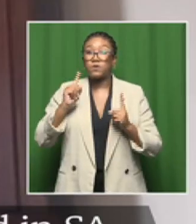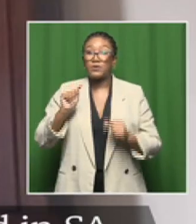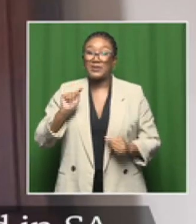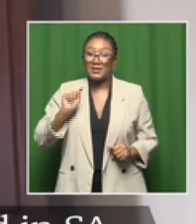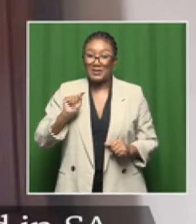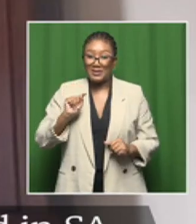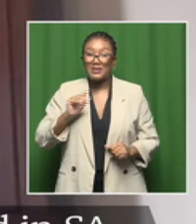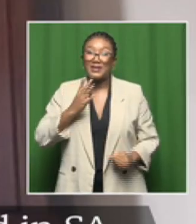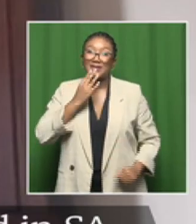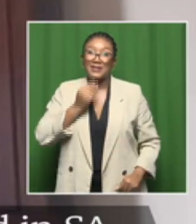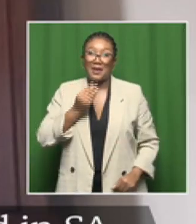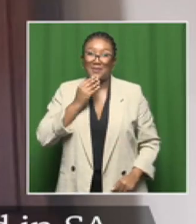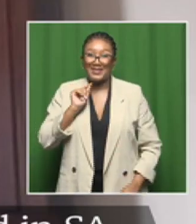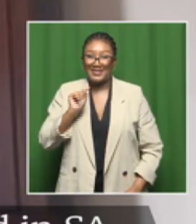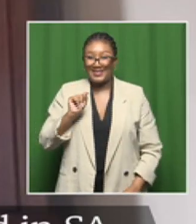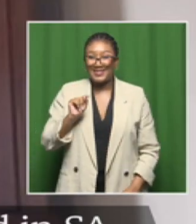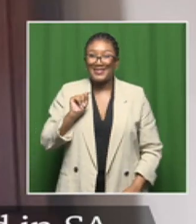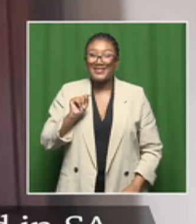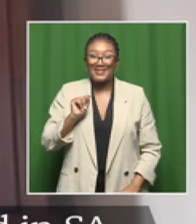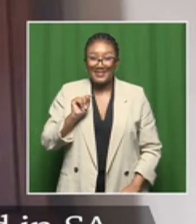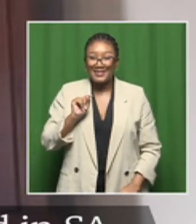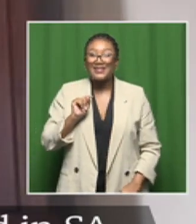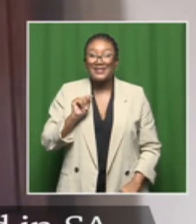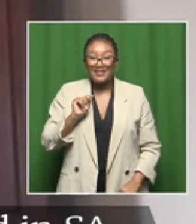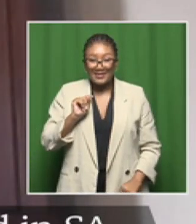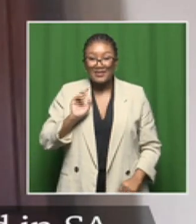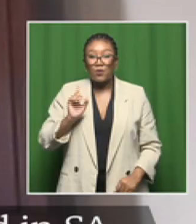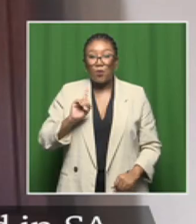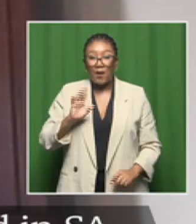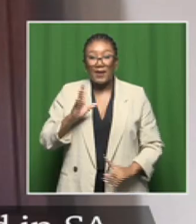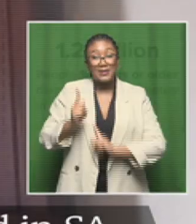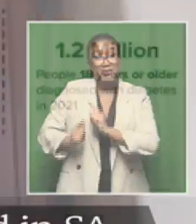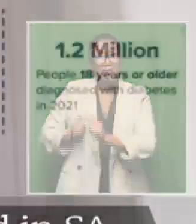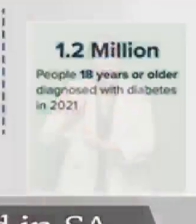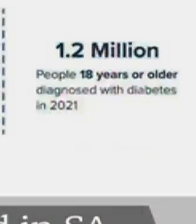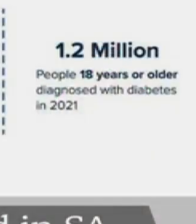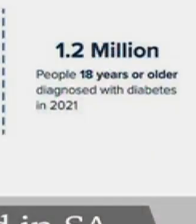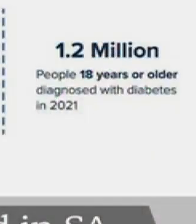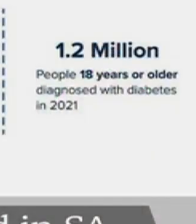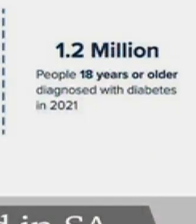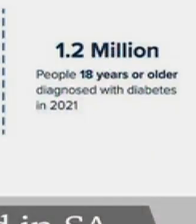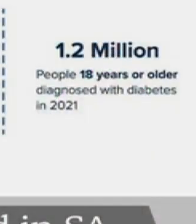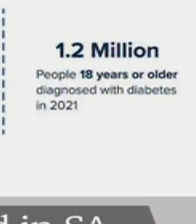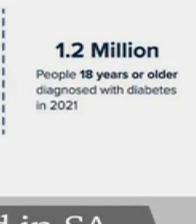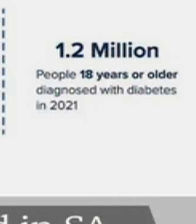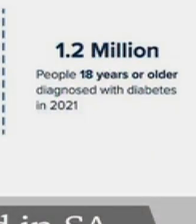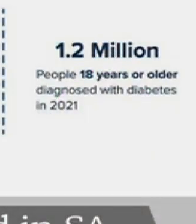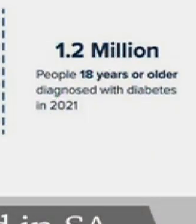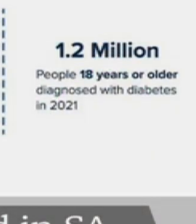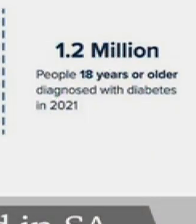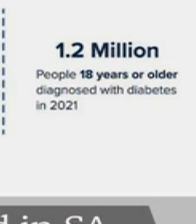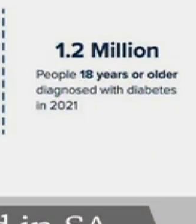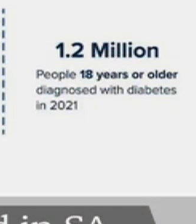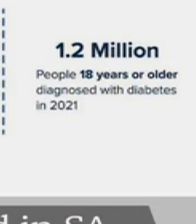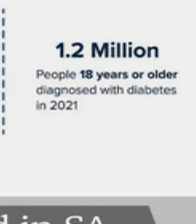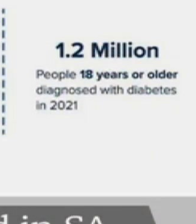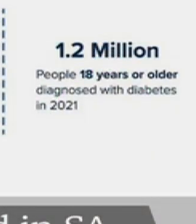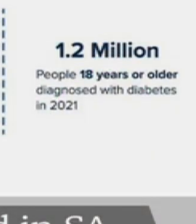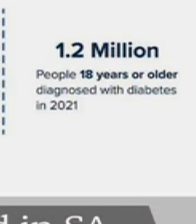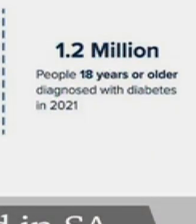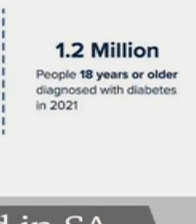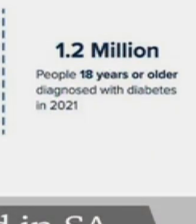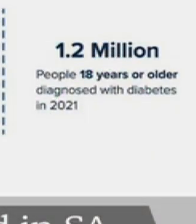become diabetes. And this is being driven by type 2 diabetes. Now, what is the difference and how many different types